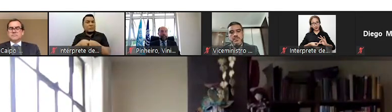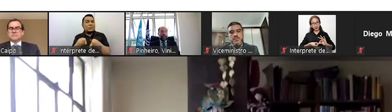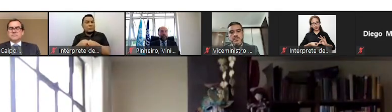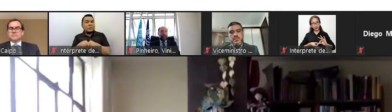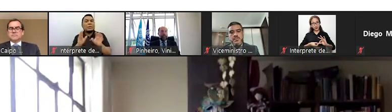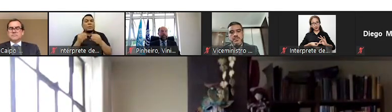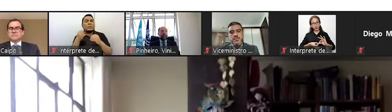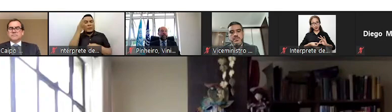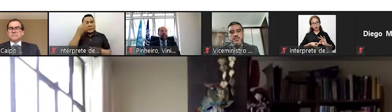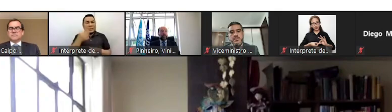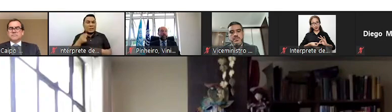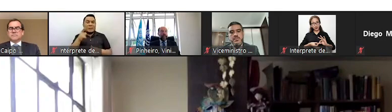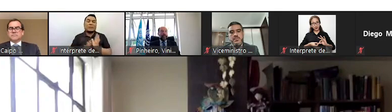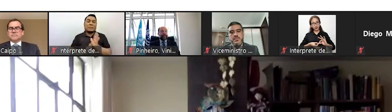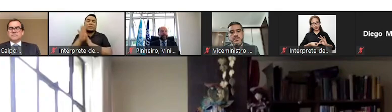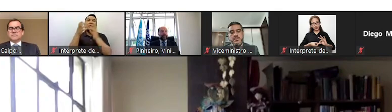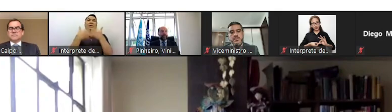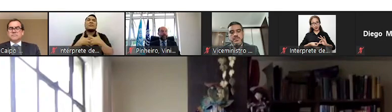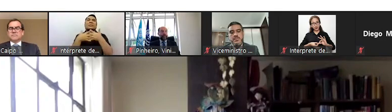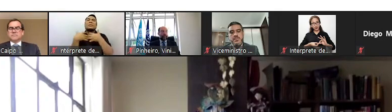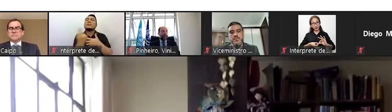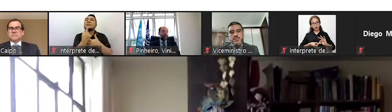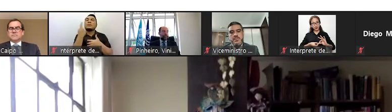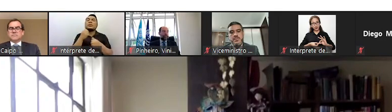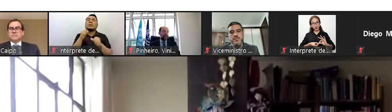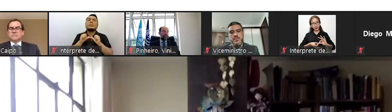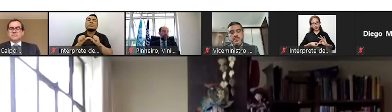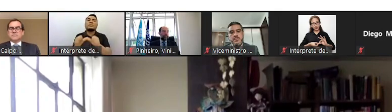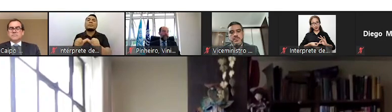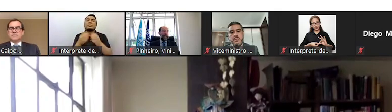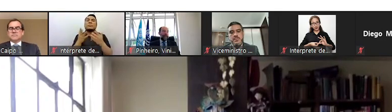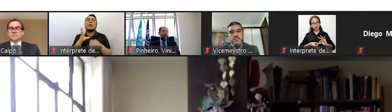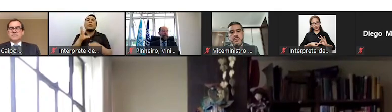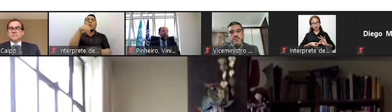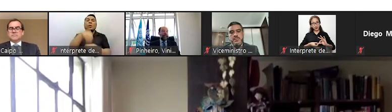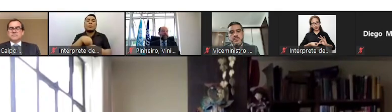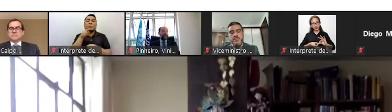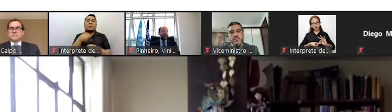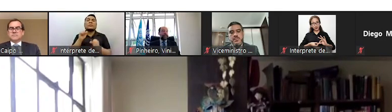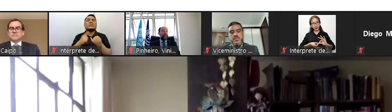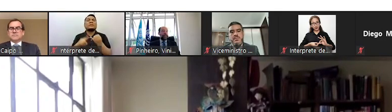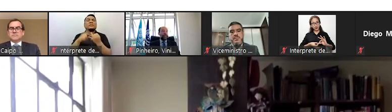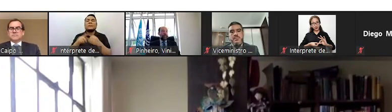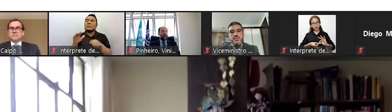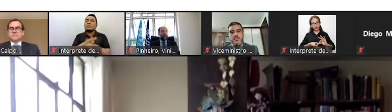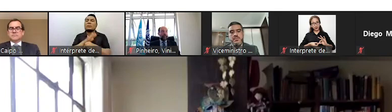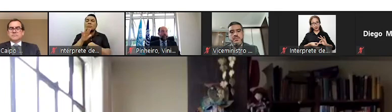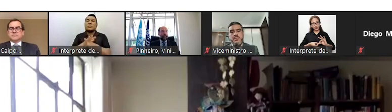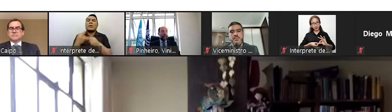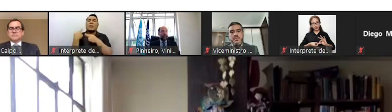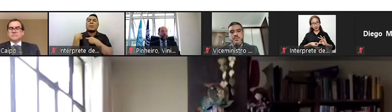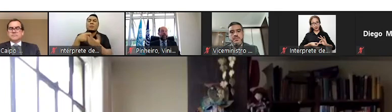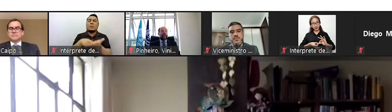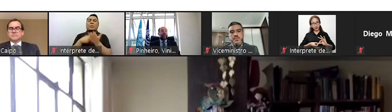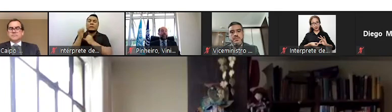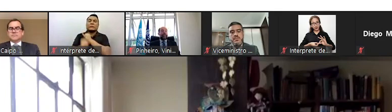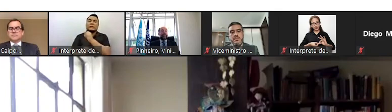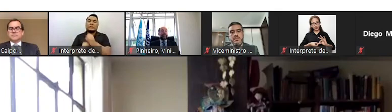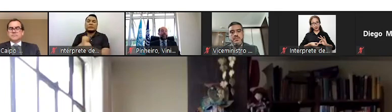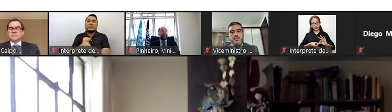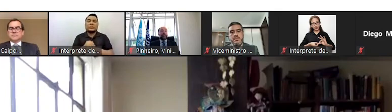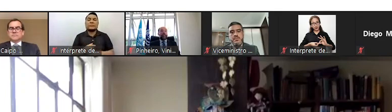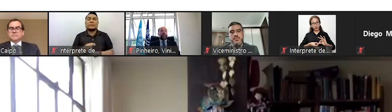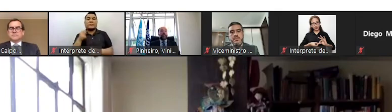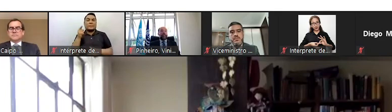because we believe that business development is only going to be sustainable if we com comprehensively